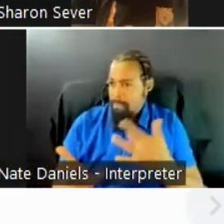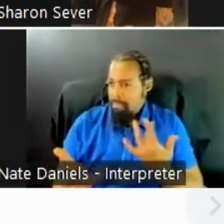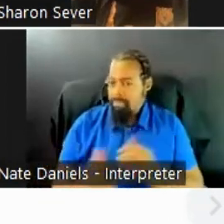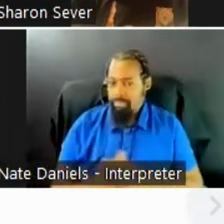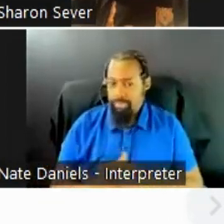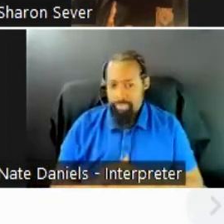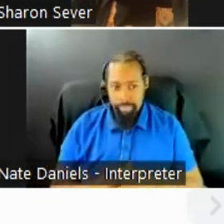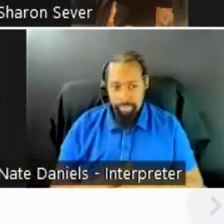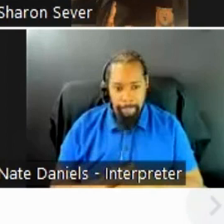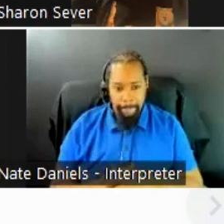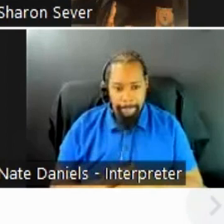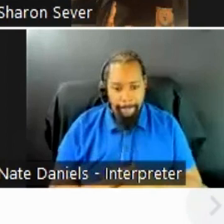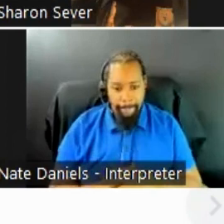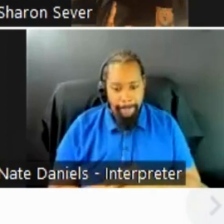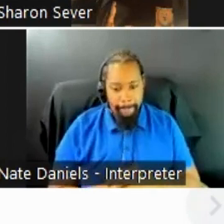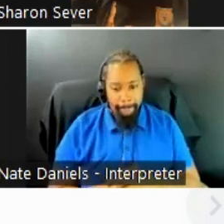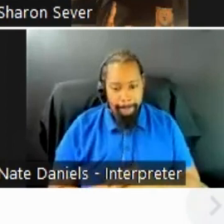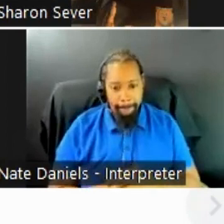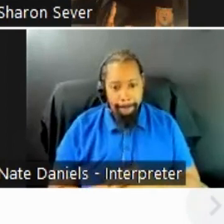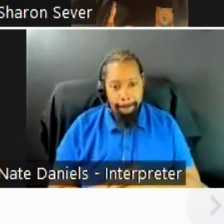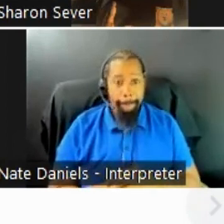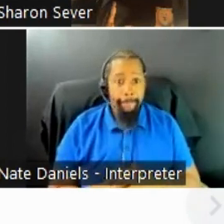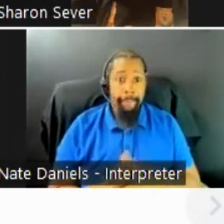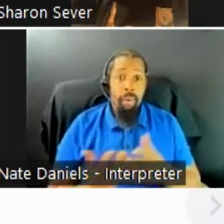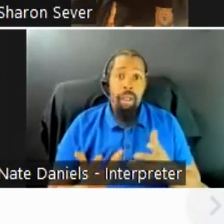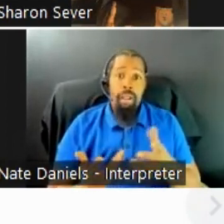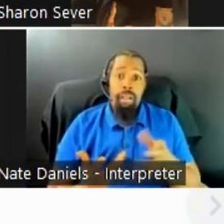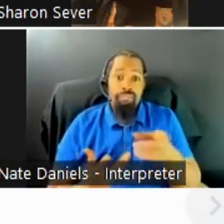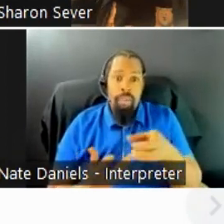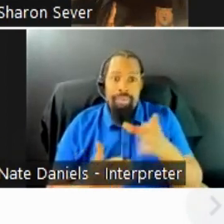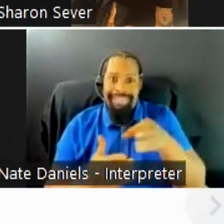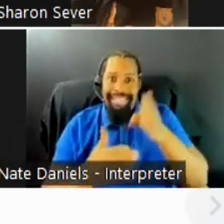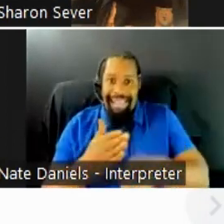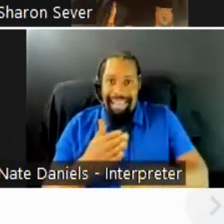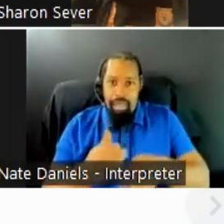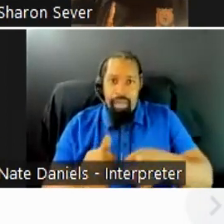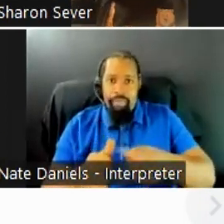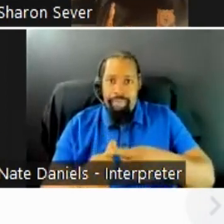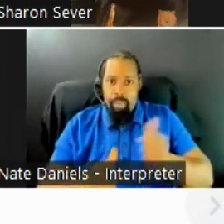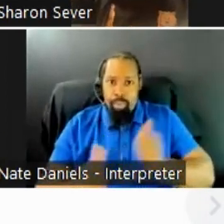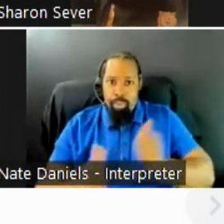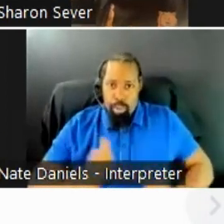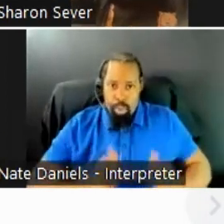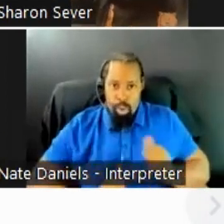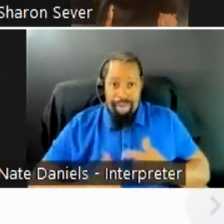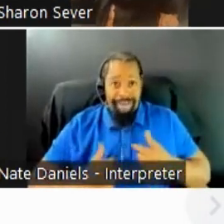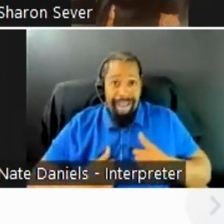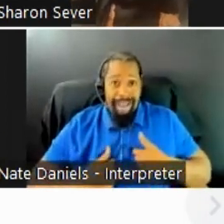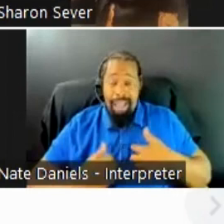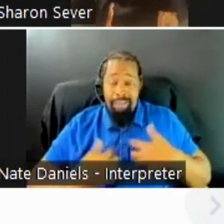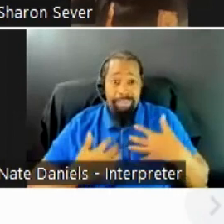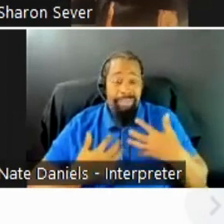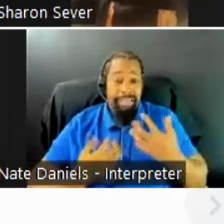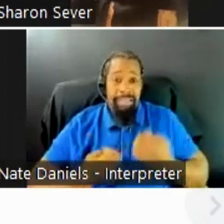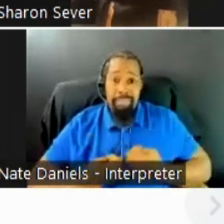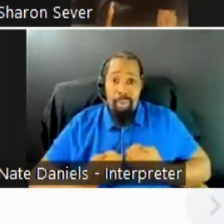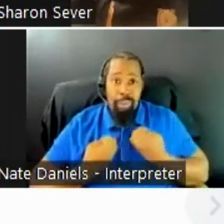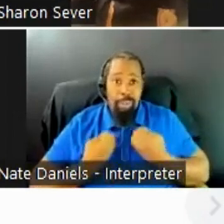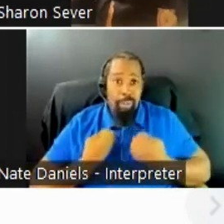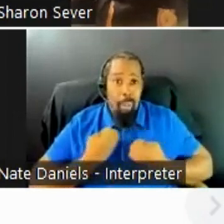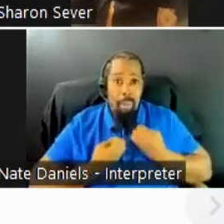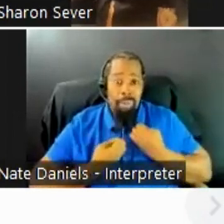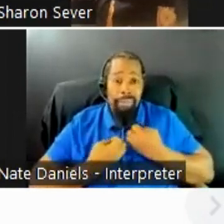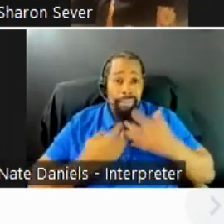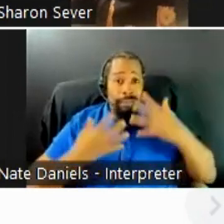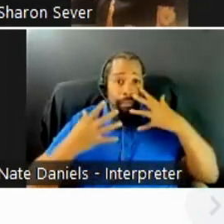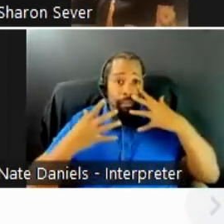Since I was so emotional at the end of the first show, I burst into tears, but the